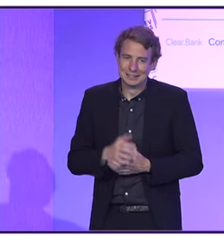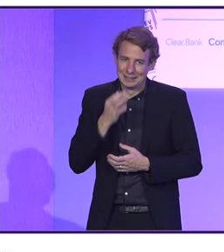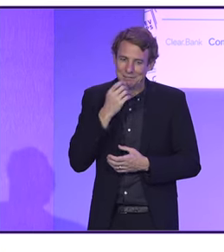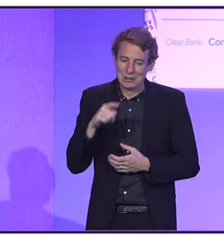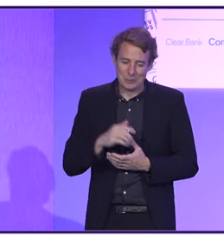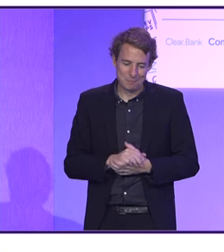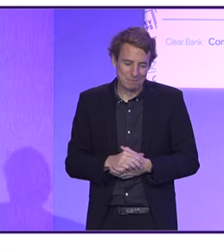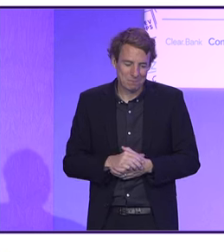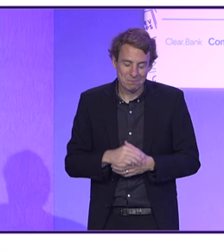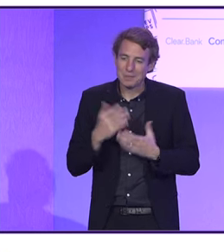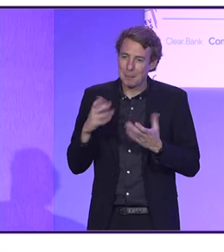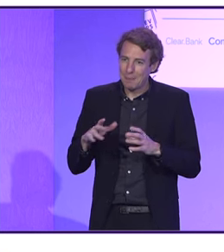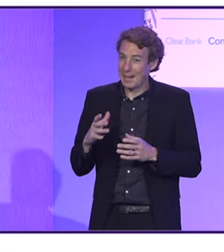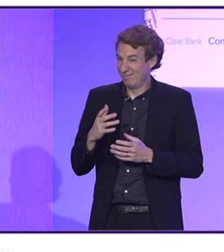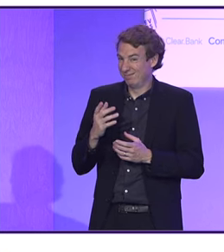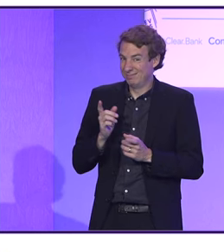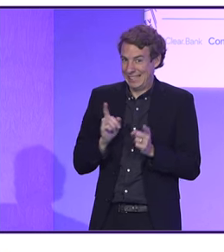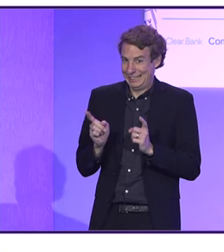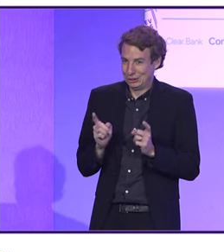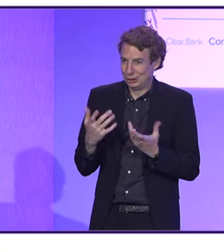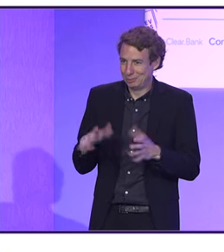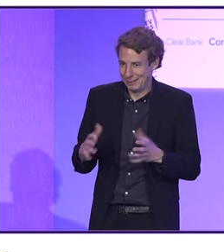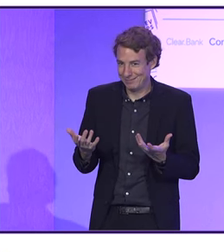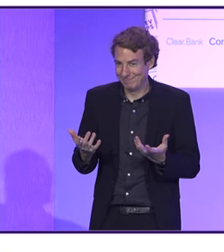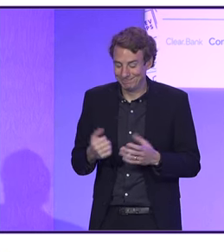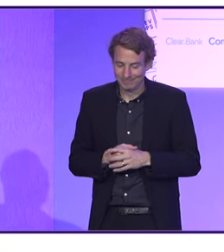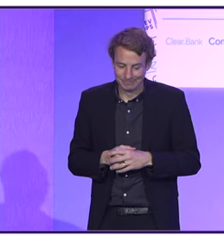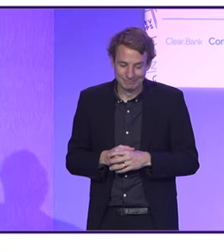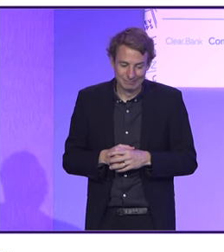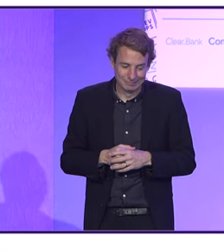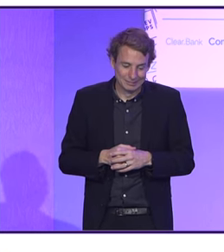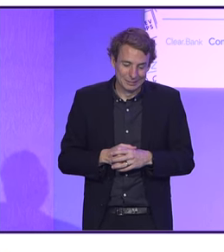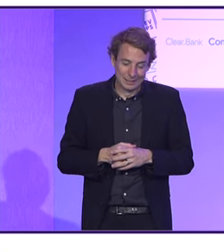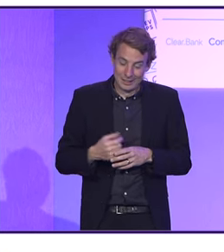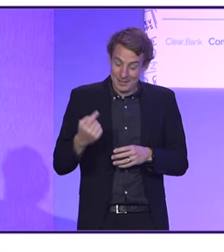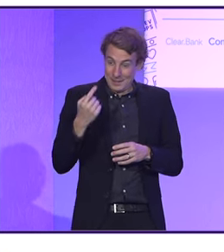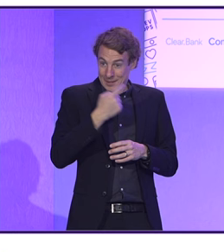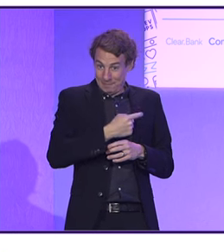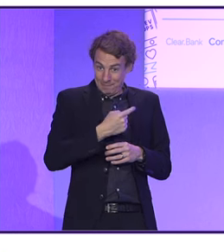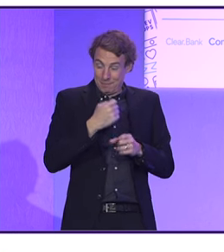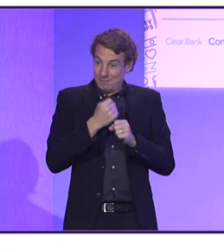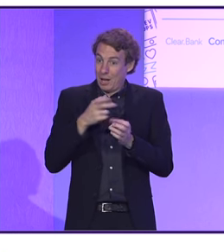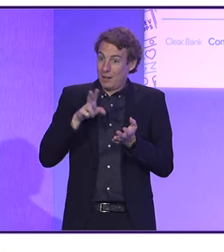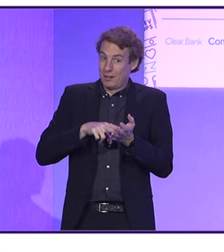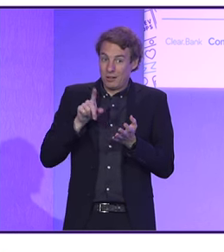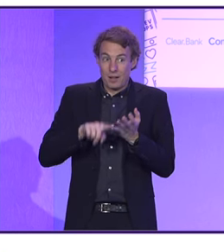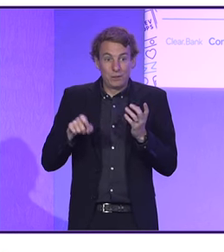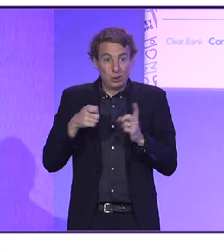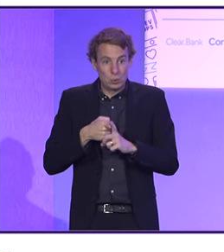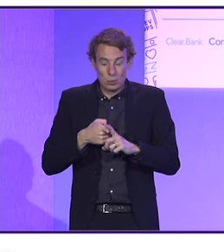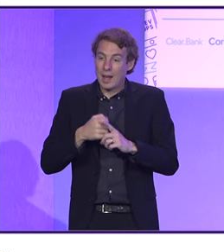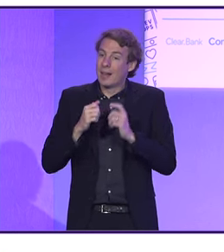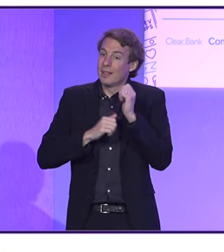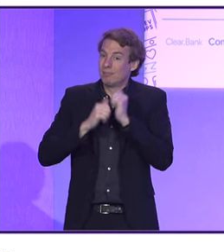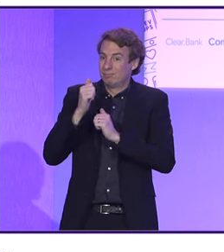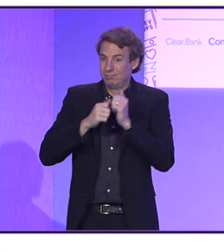couple. All right, so what we did was hedge one of each. So this is a picture of GovUK's architecture diagram 1 year